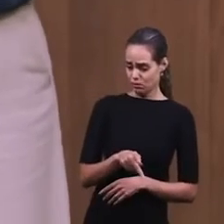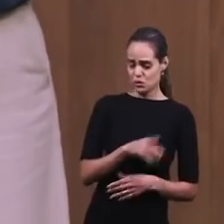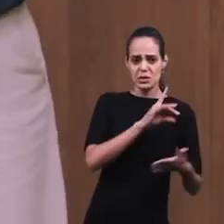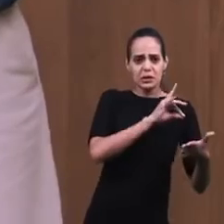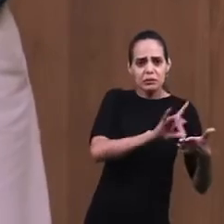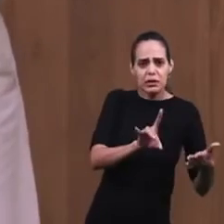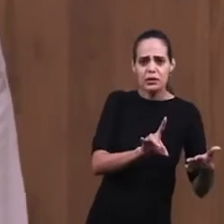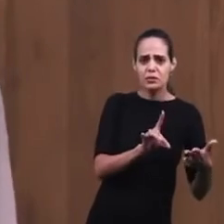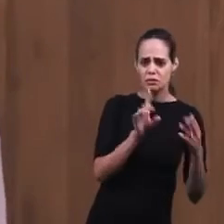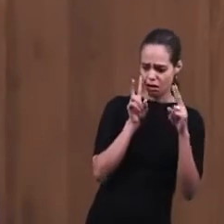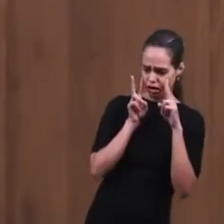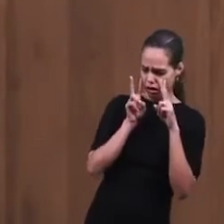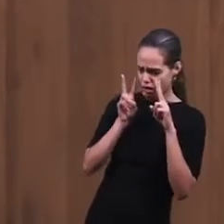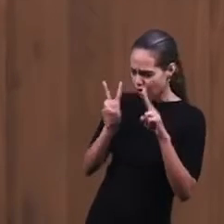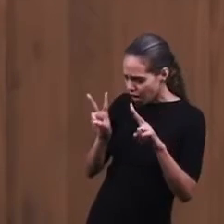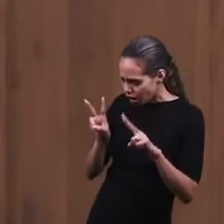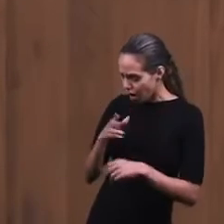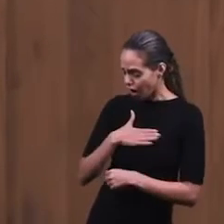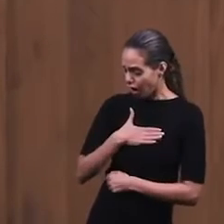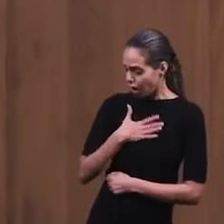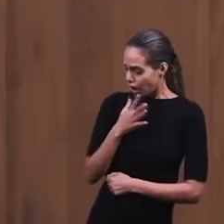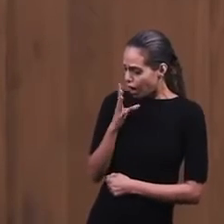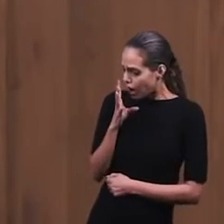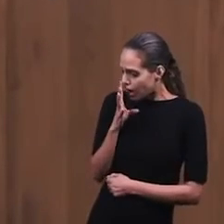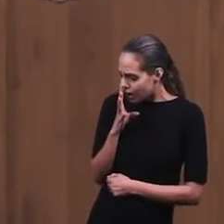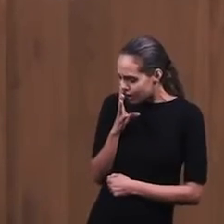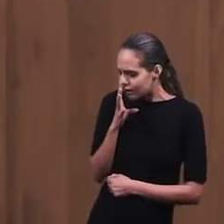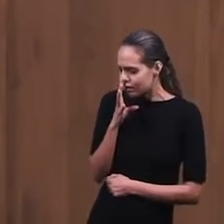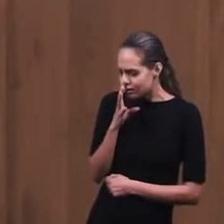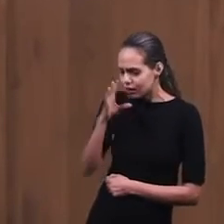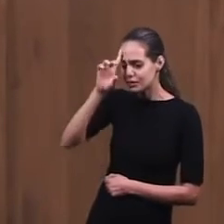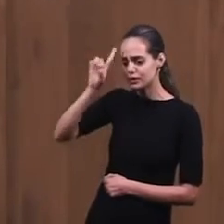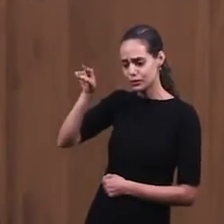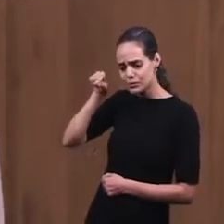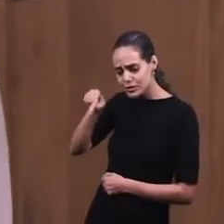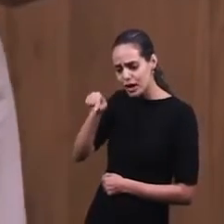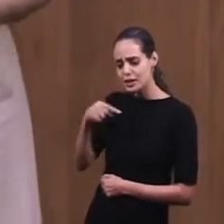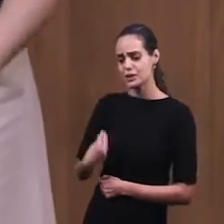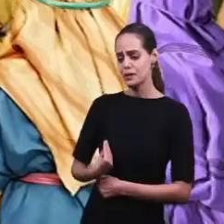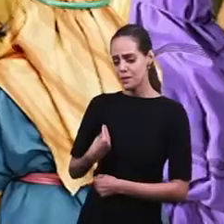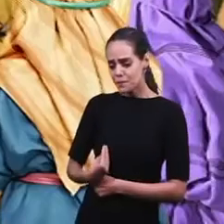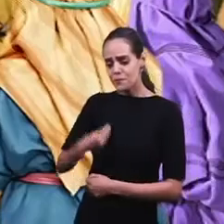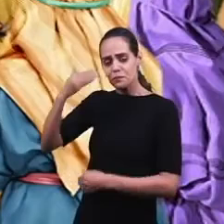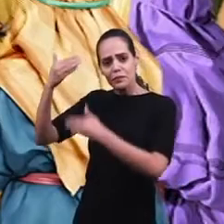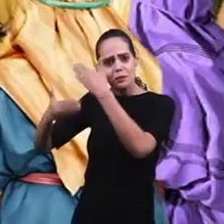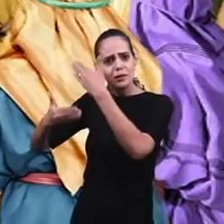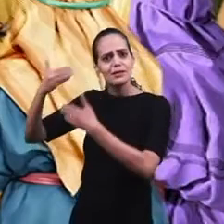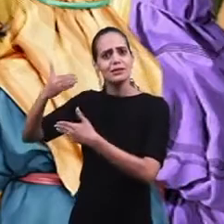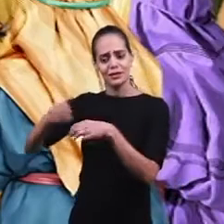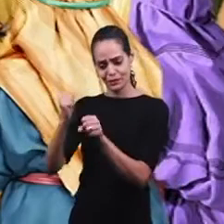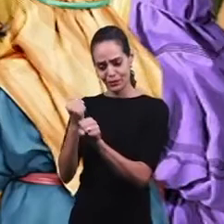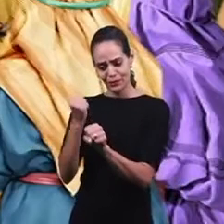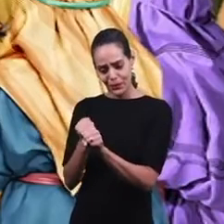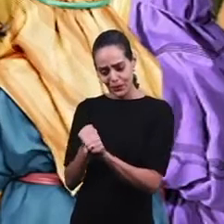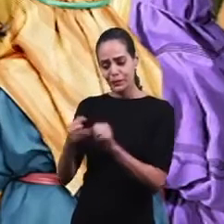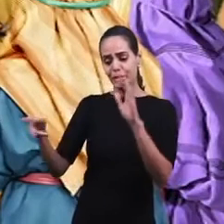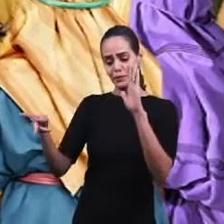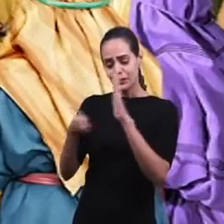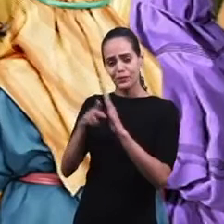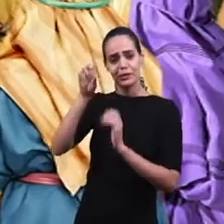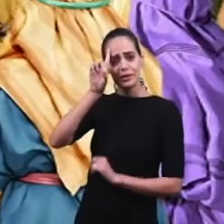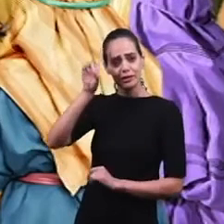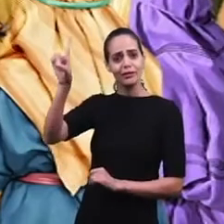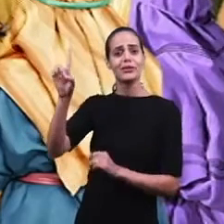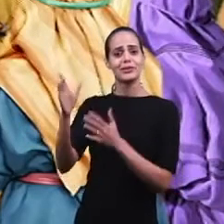really is in the midst of his people. This work is of God. Glory to God. That is Nehemiah's